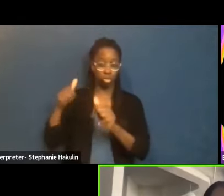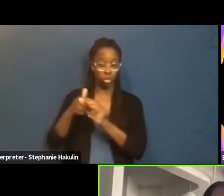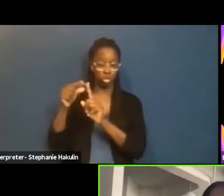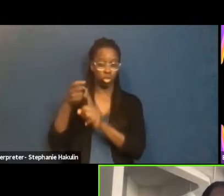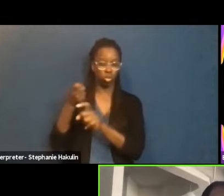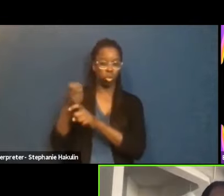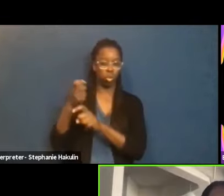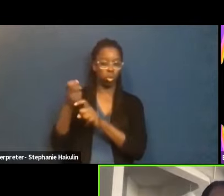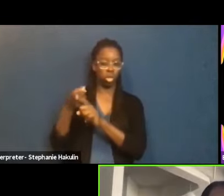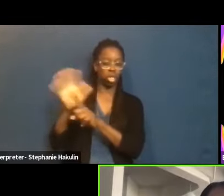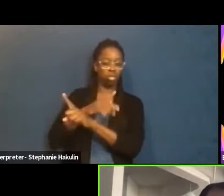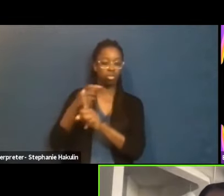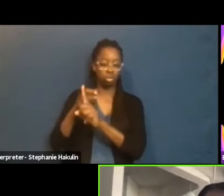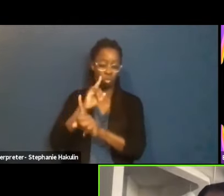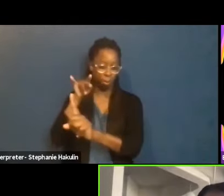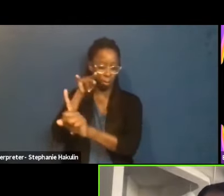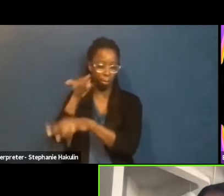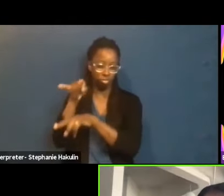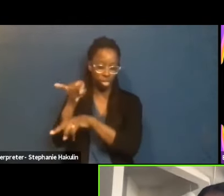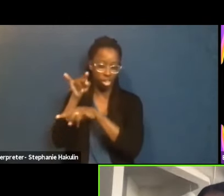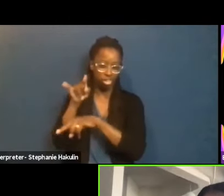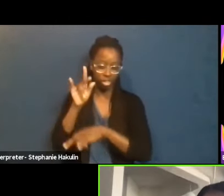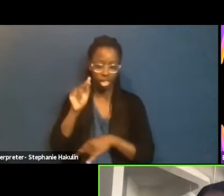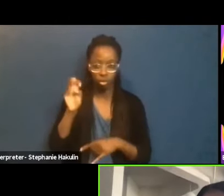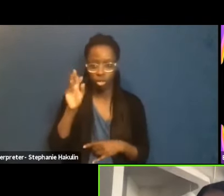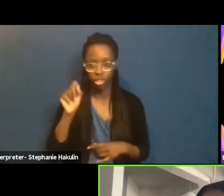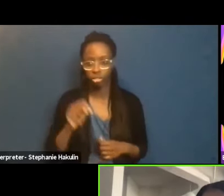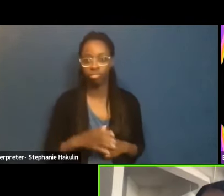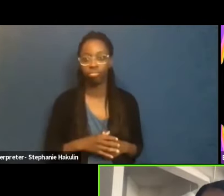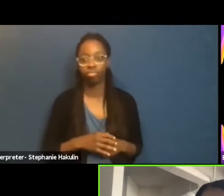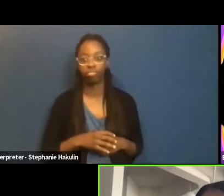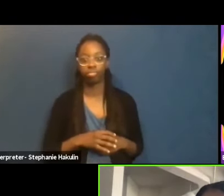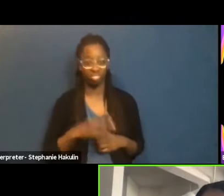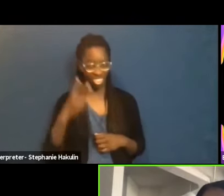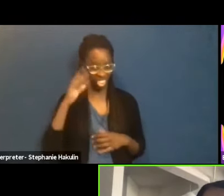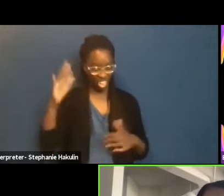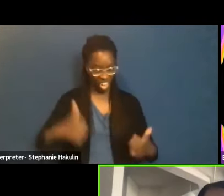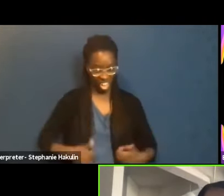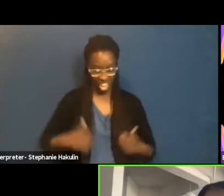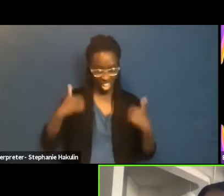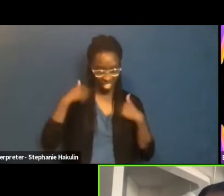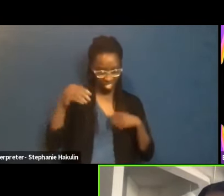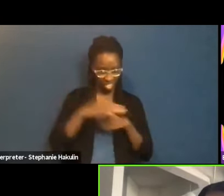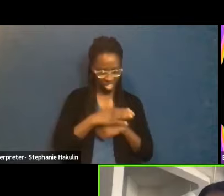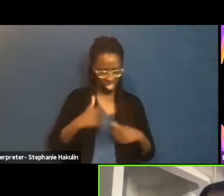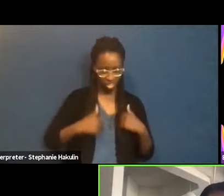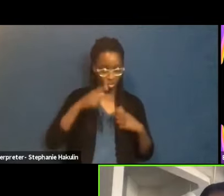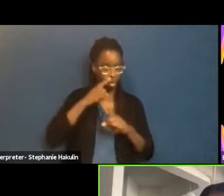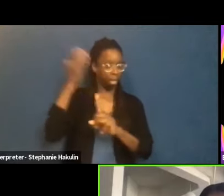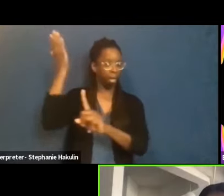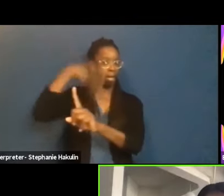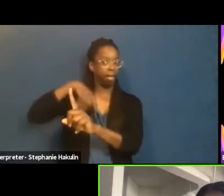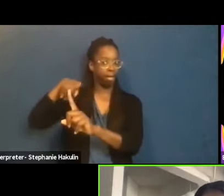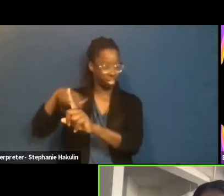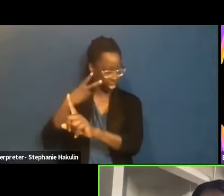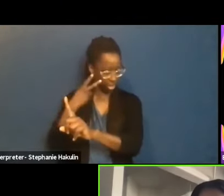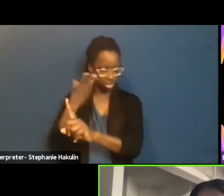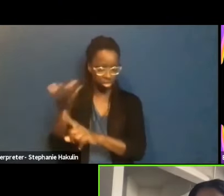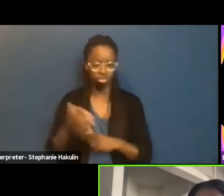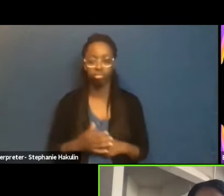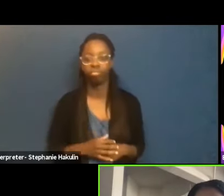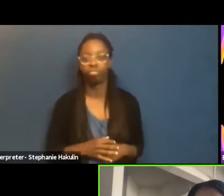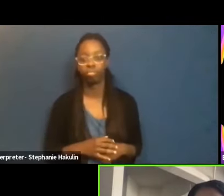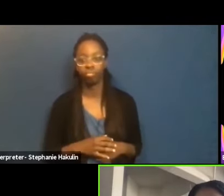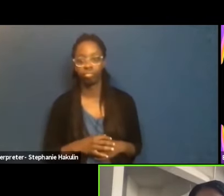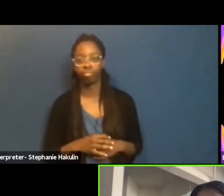your lies is affecting me. You don't see how our lives were supposed